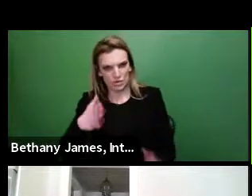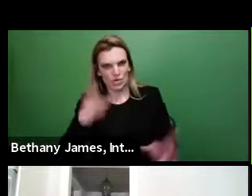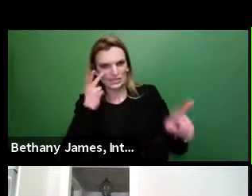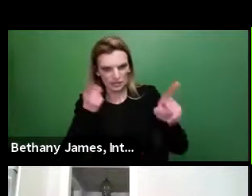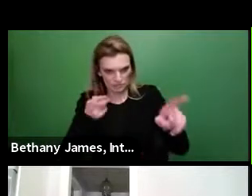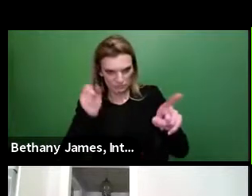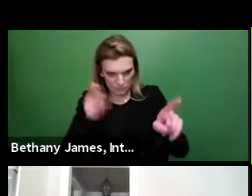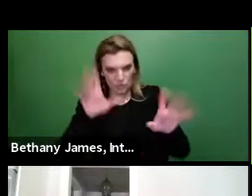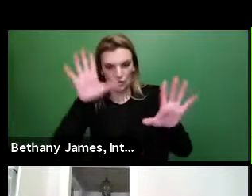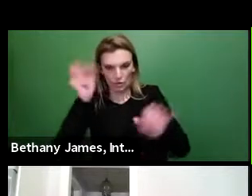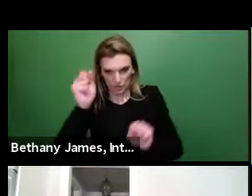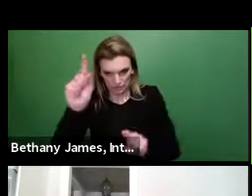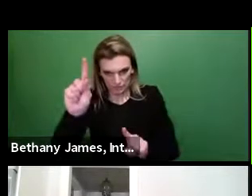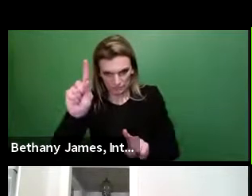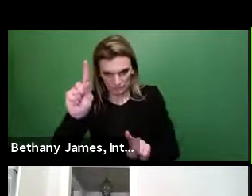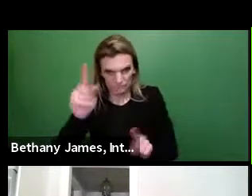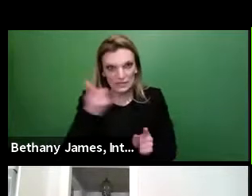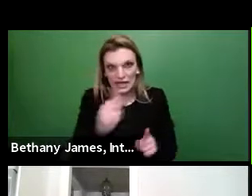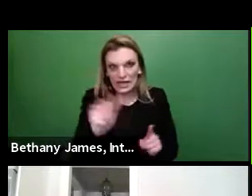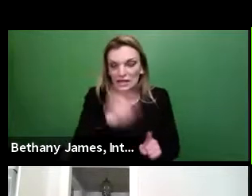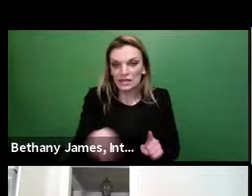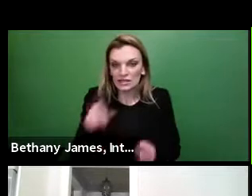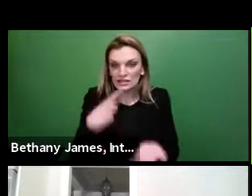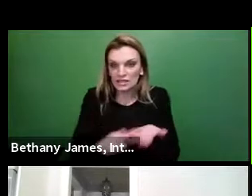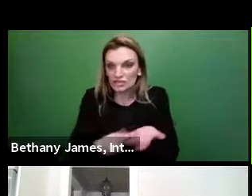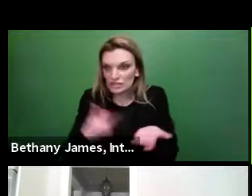let me finish this vote. Is there any discussion?